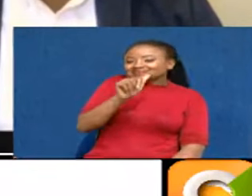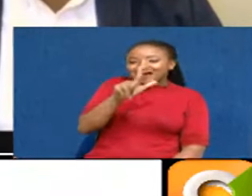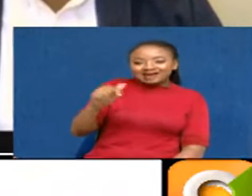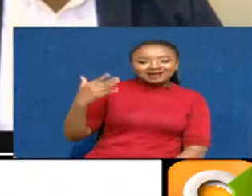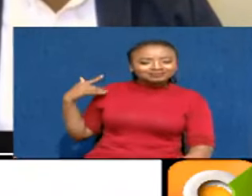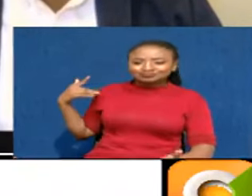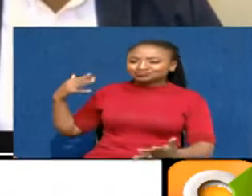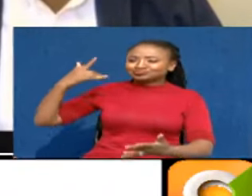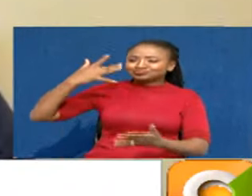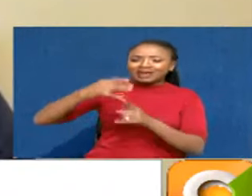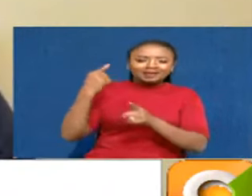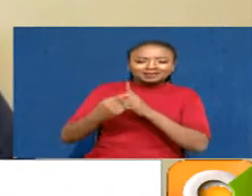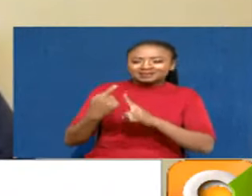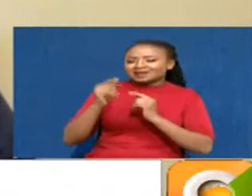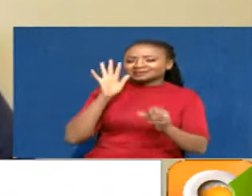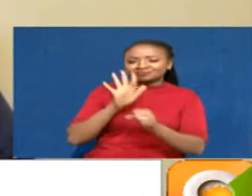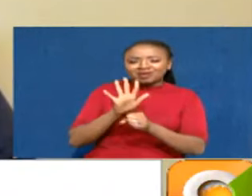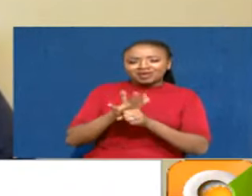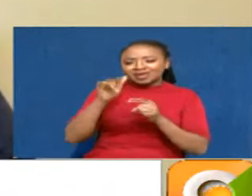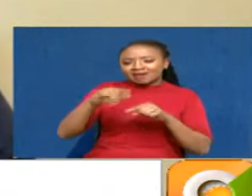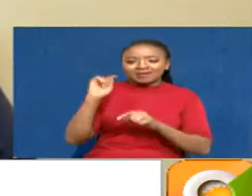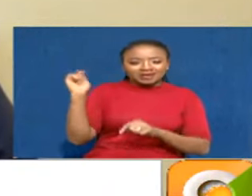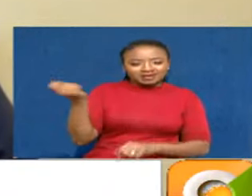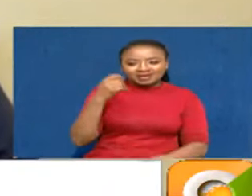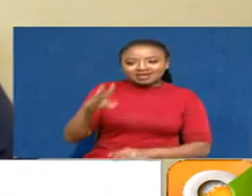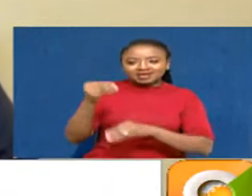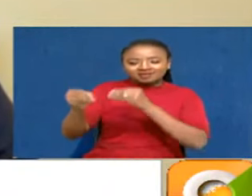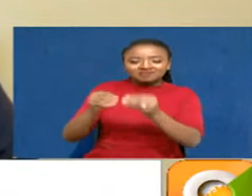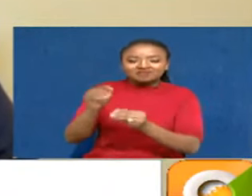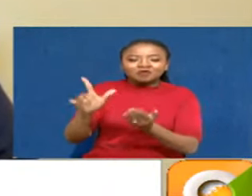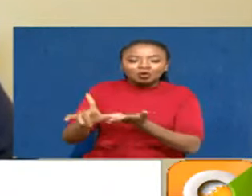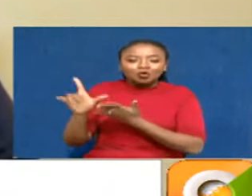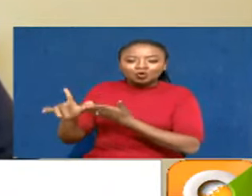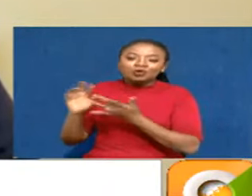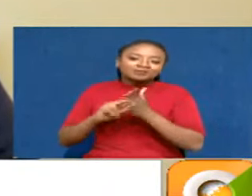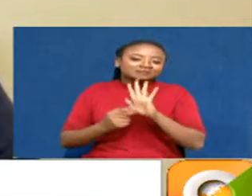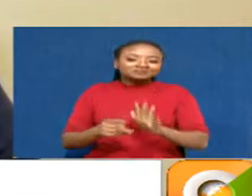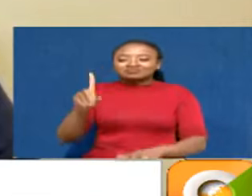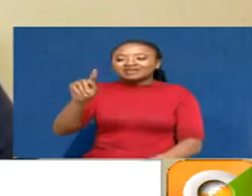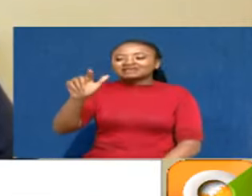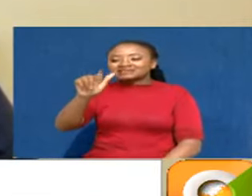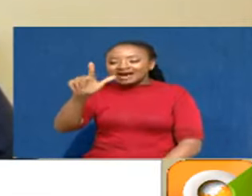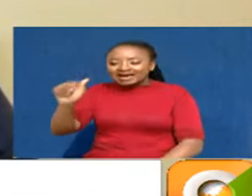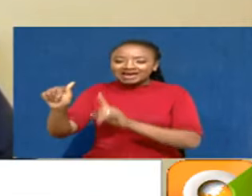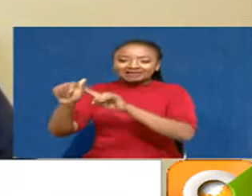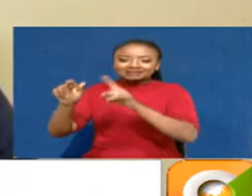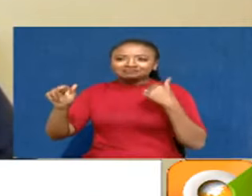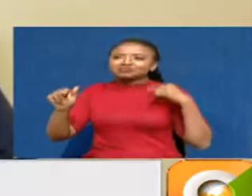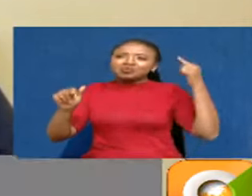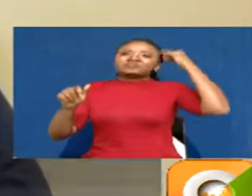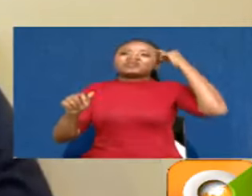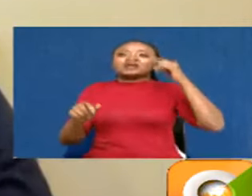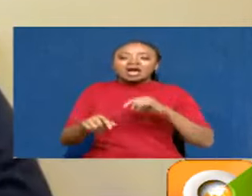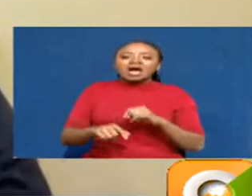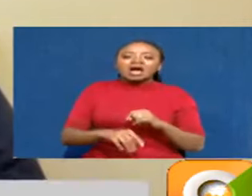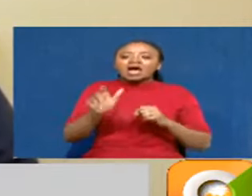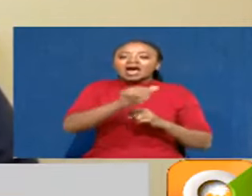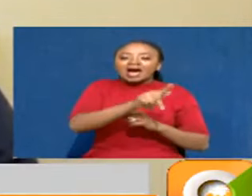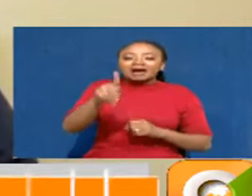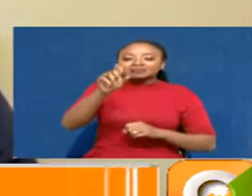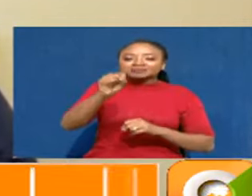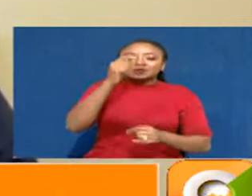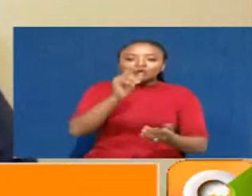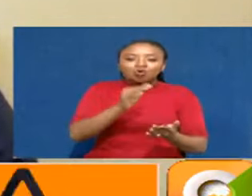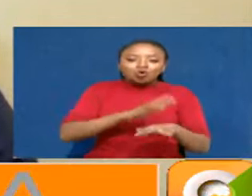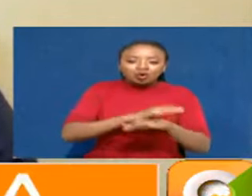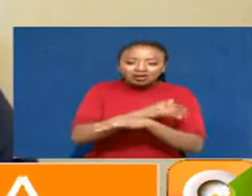brands in fintech in Kenya. In many ways, Tala is synonymous with the word digital lending. And so it's usually one